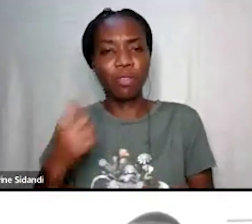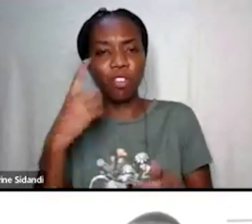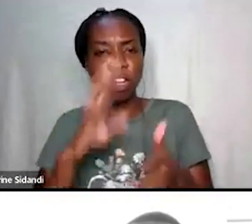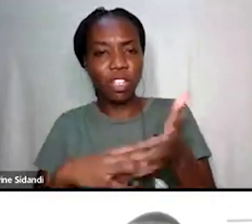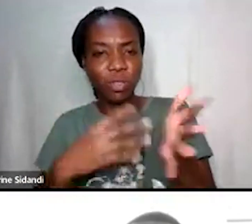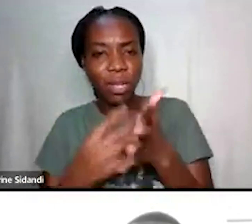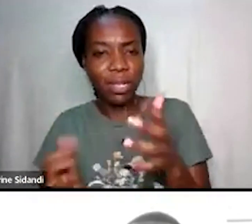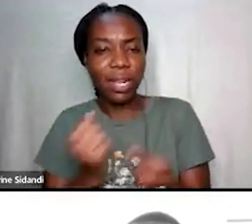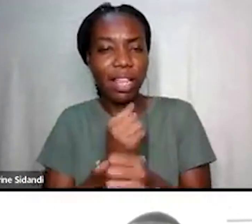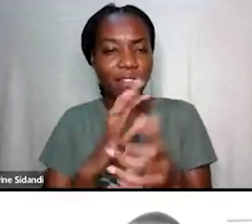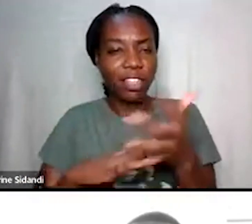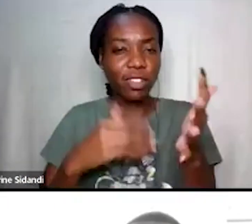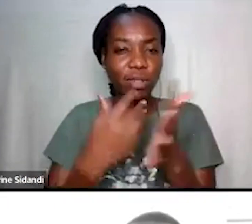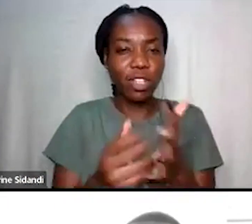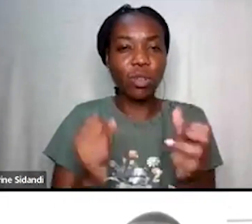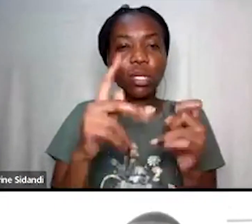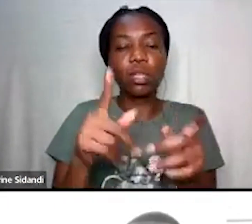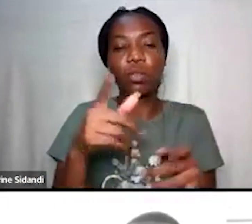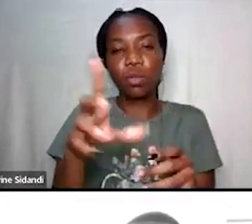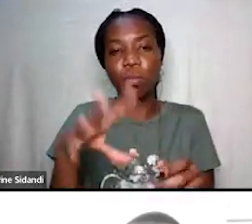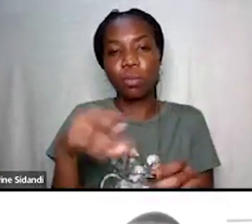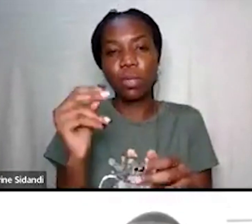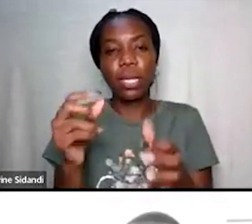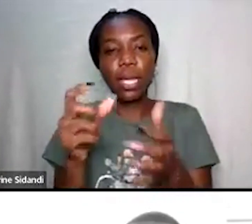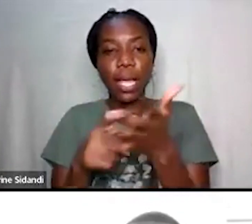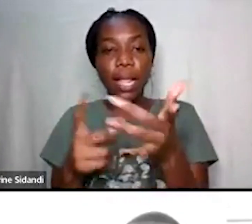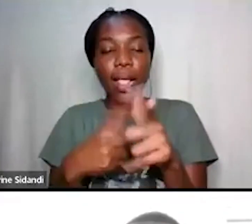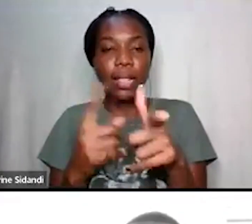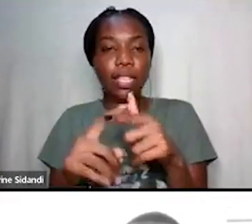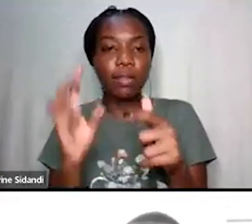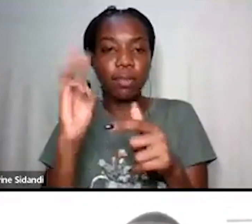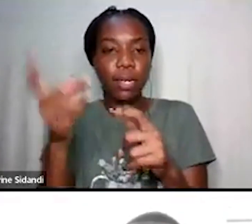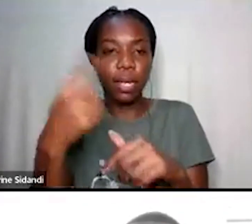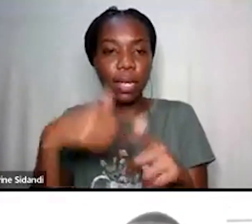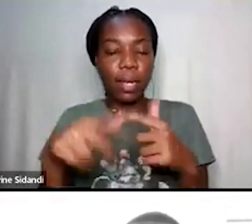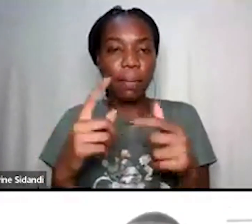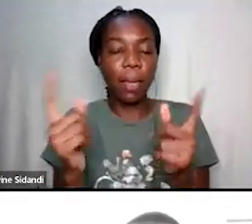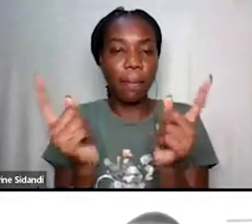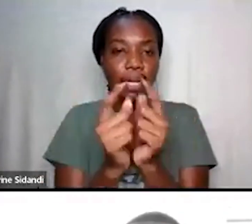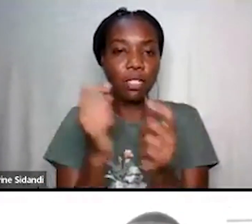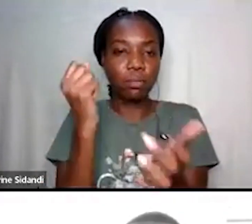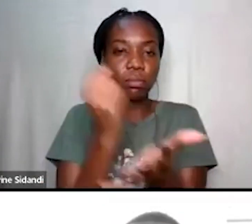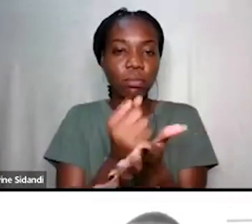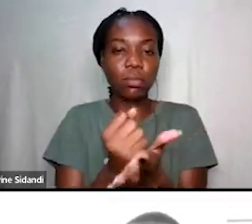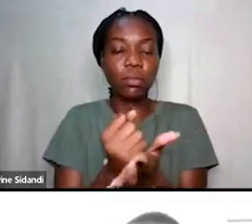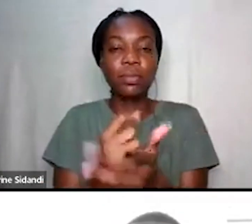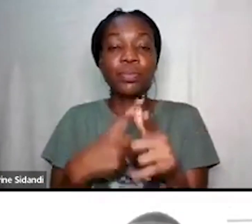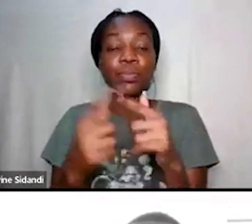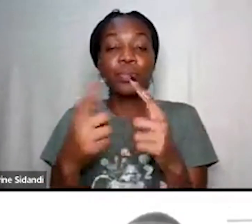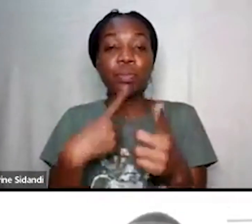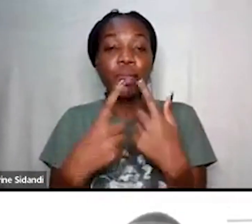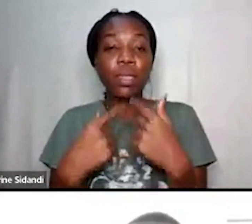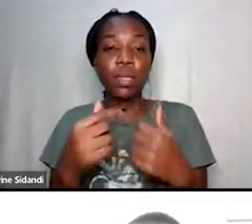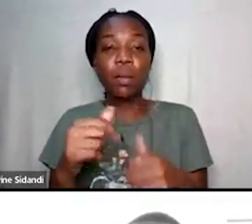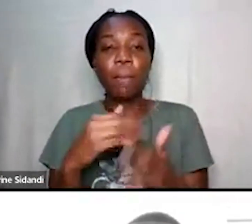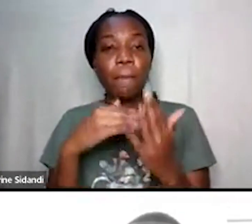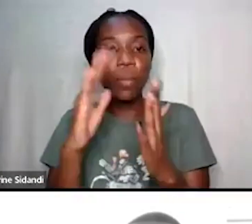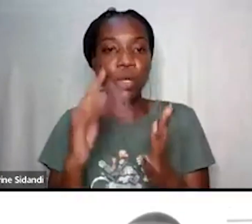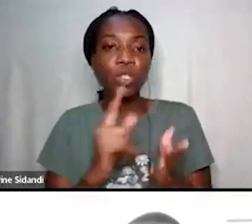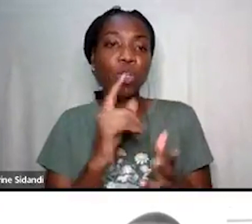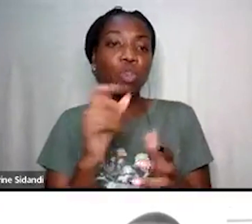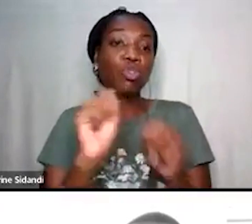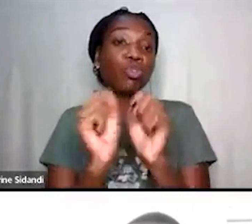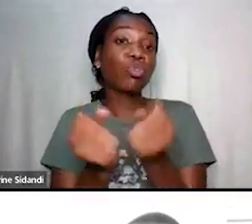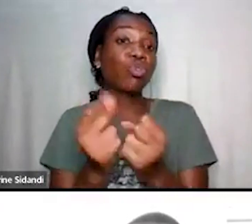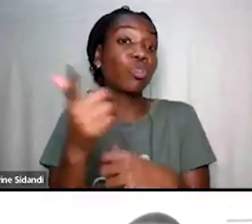And they told me, okay, take my card, come and see me in my office, then we can talk more. You see now, so it means that even on social media, you have to